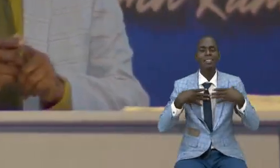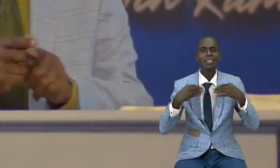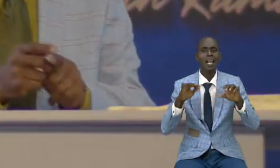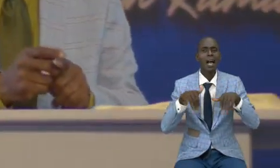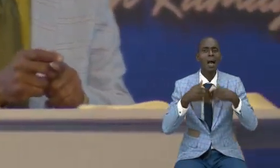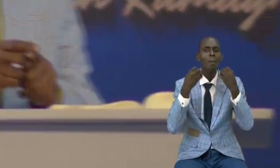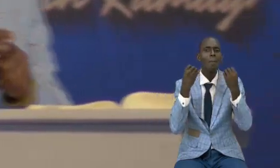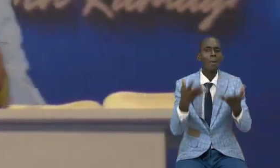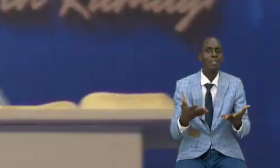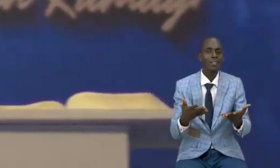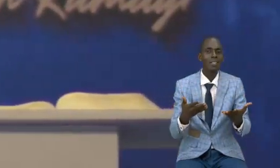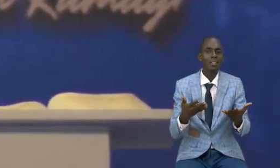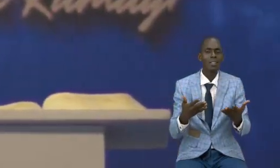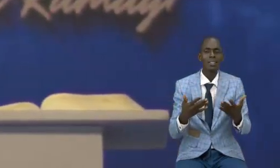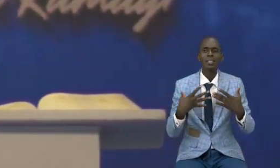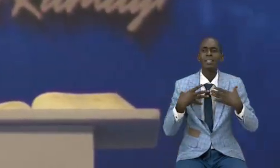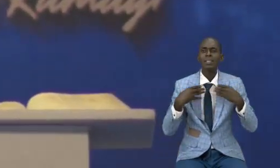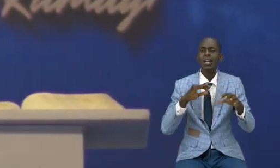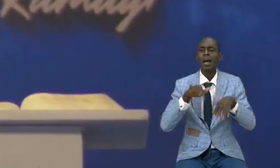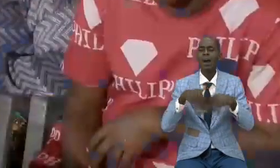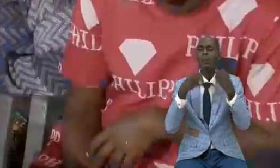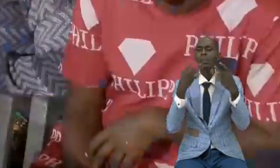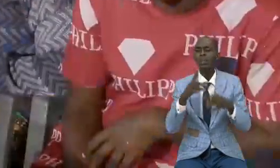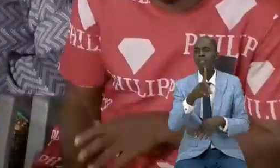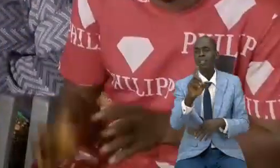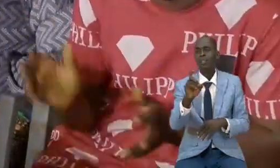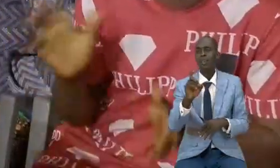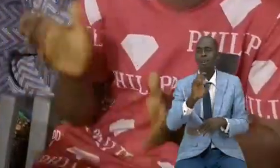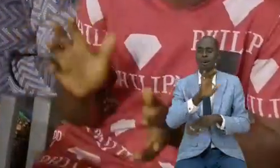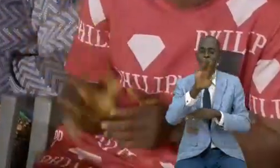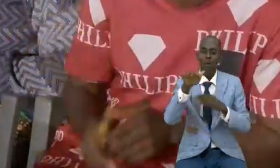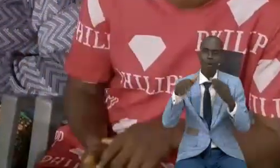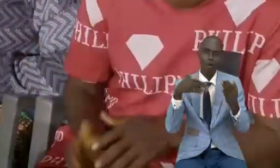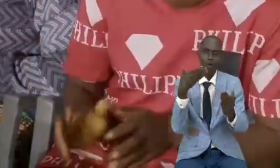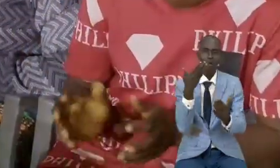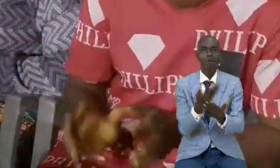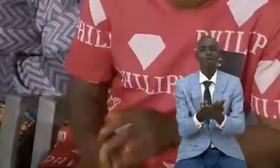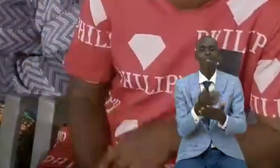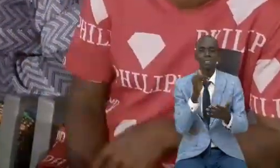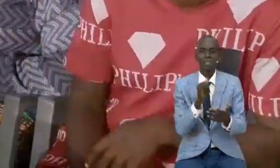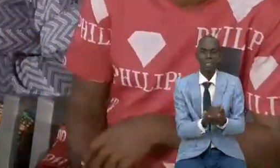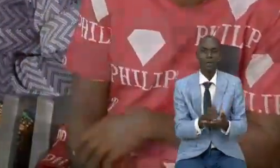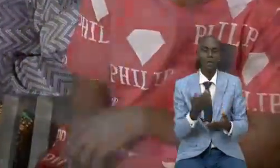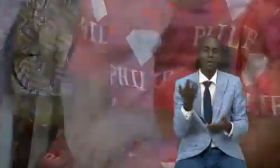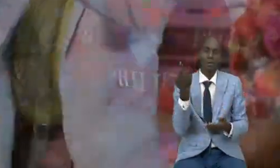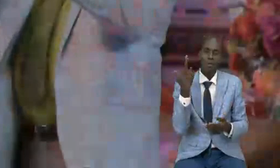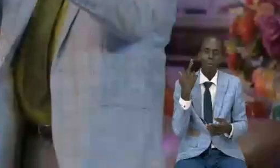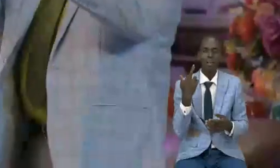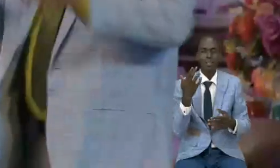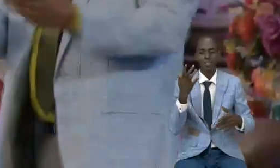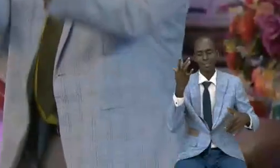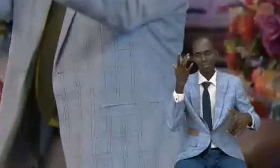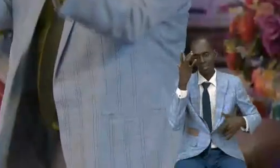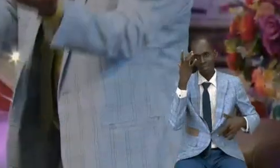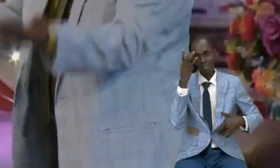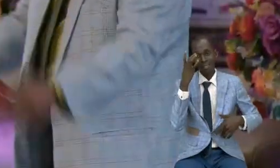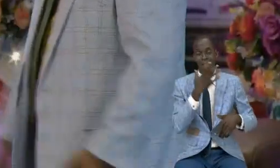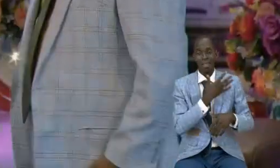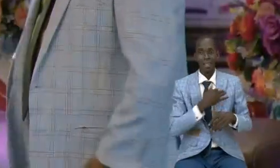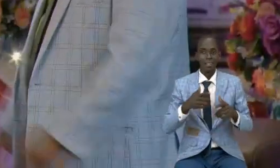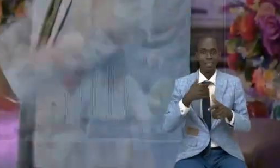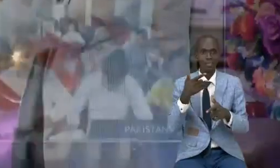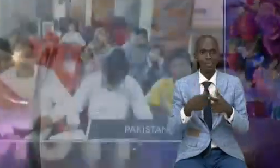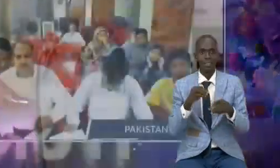And healed how many? All that were sick. And then in